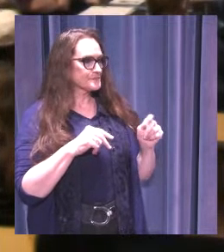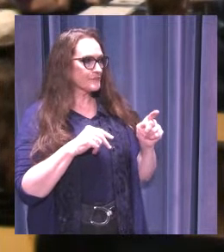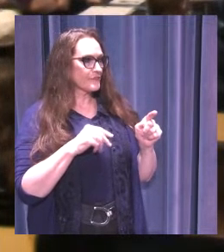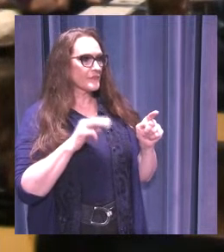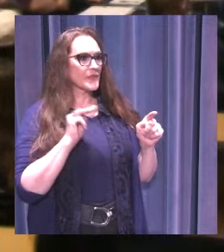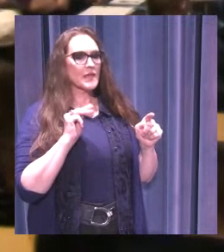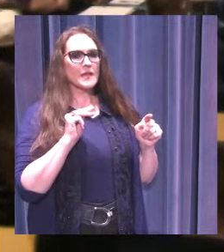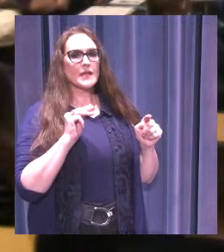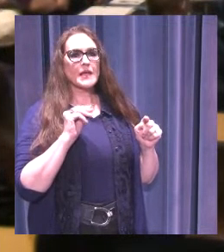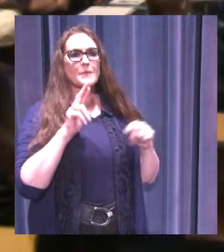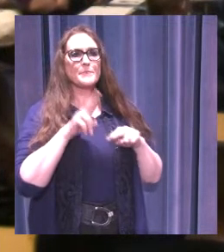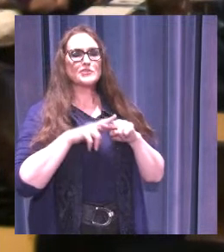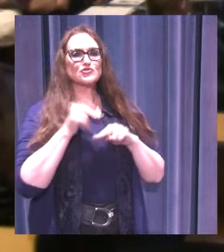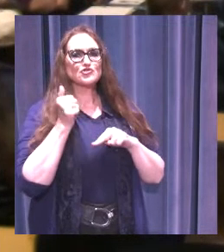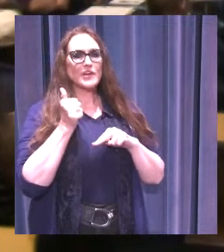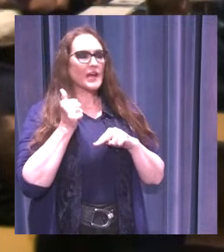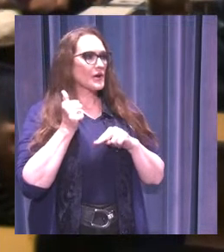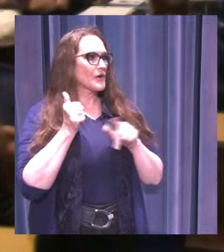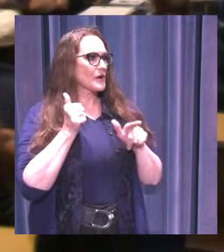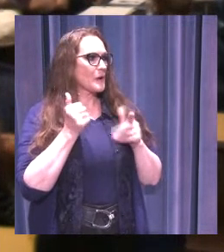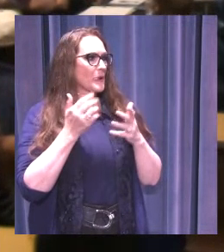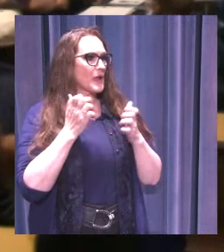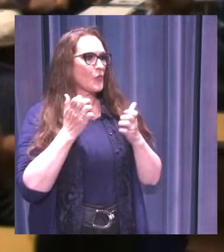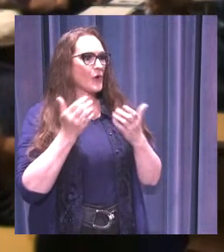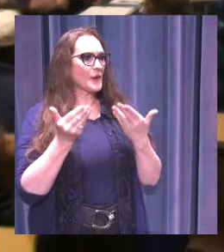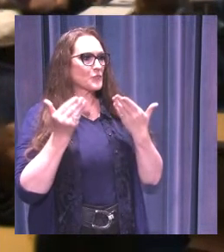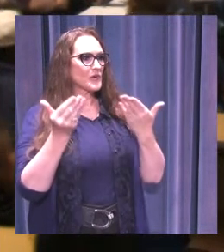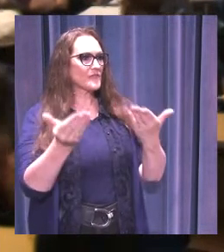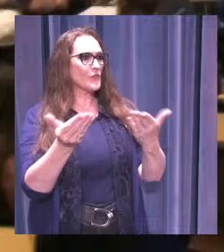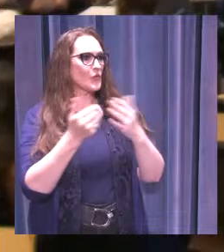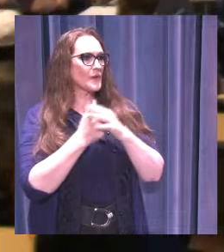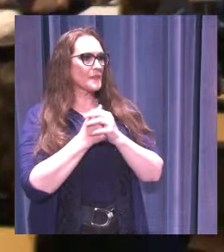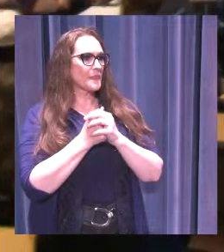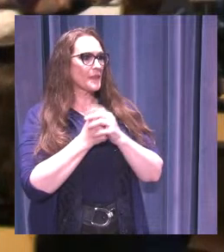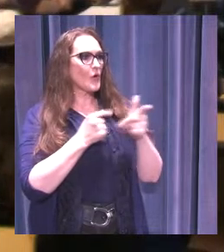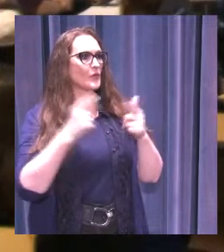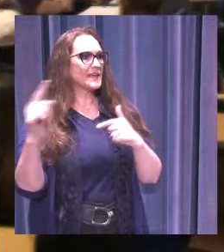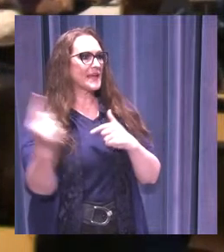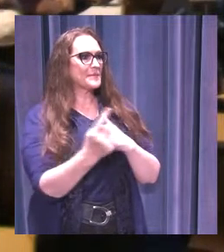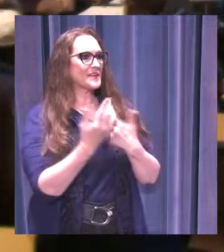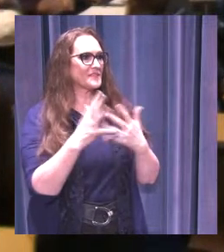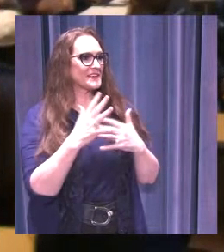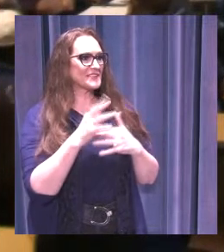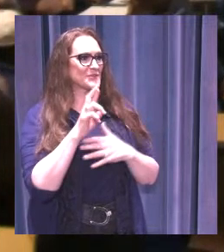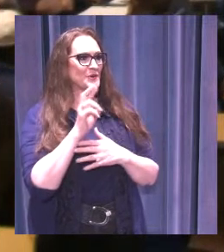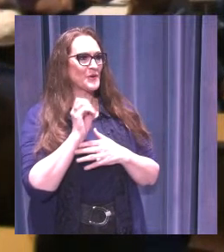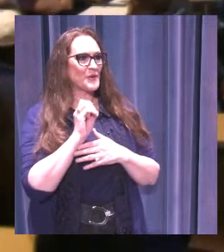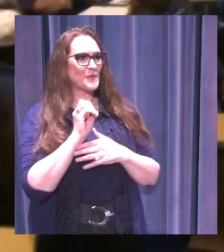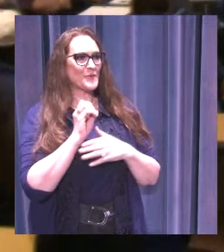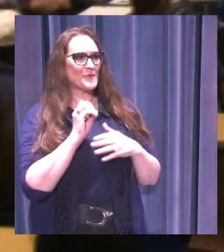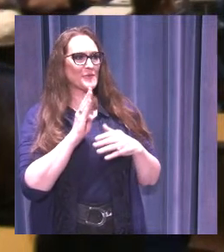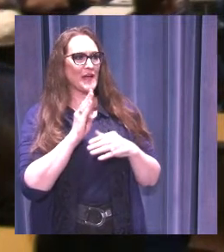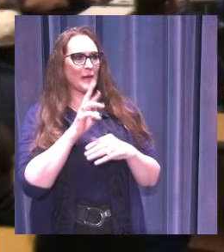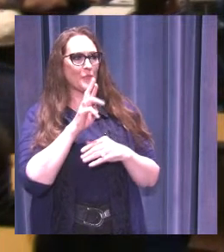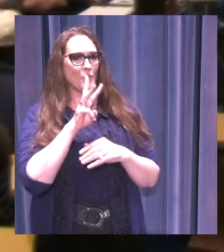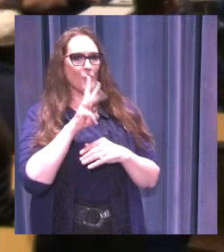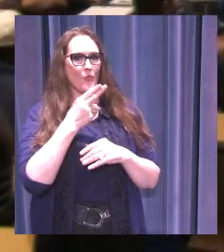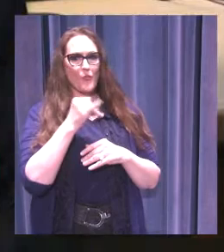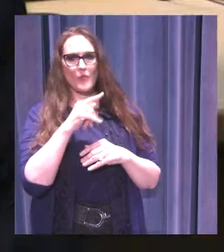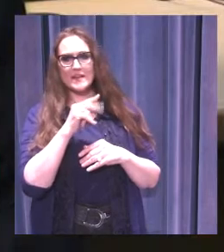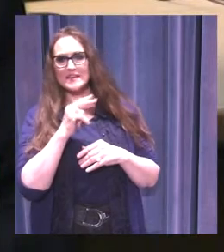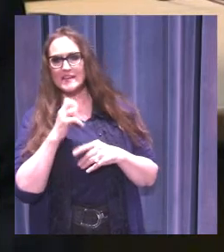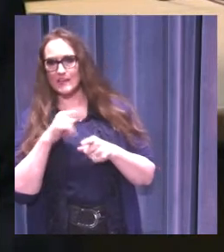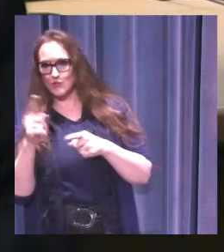Mr. Chair, I'm going to bring forth, he came down, Rod Whitney. You coming?